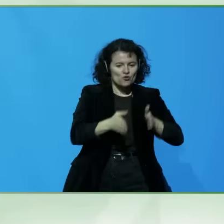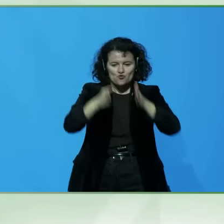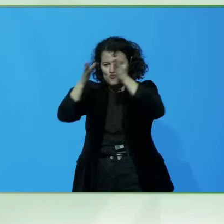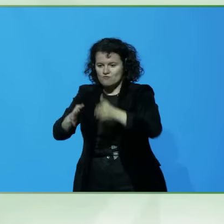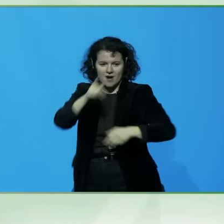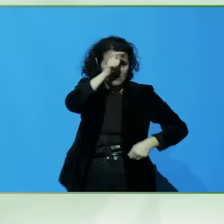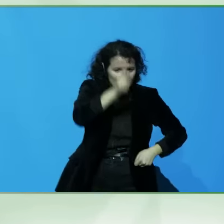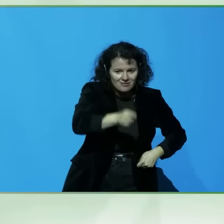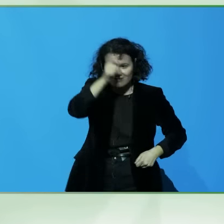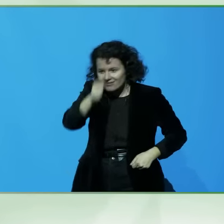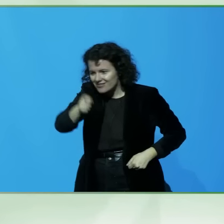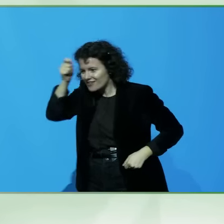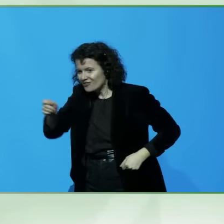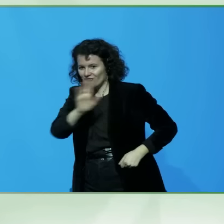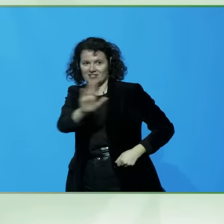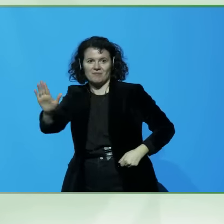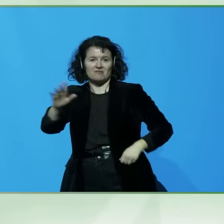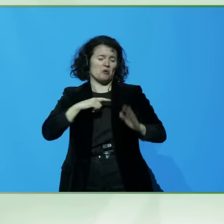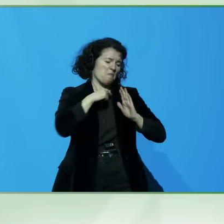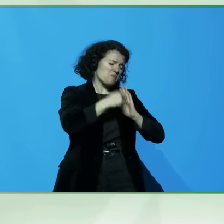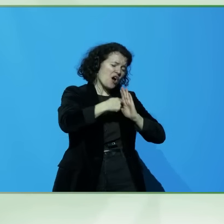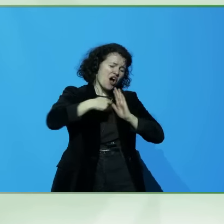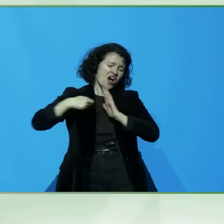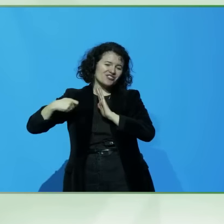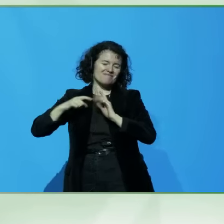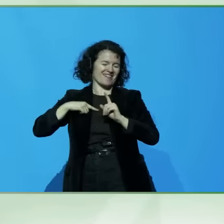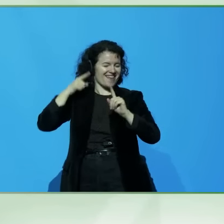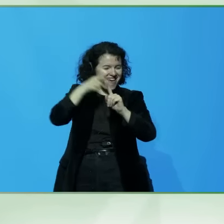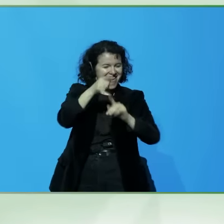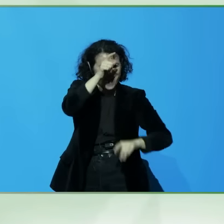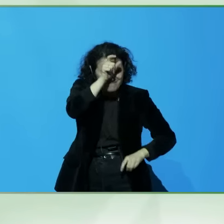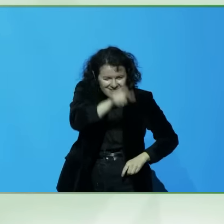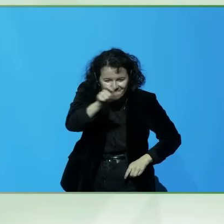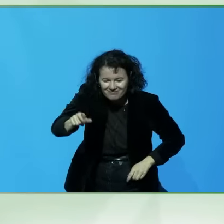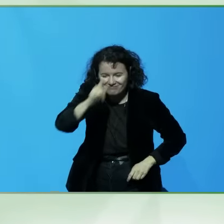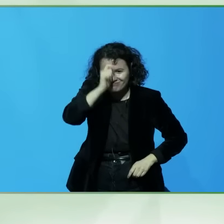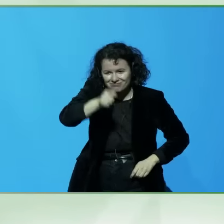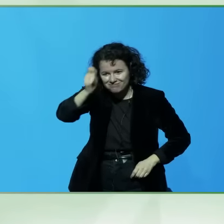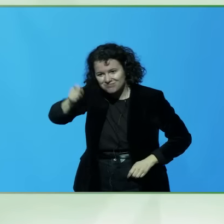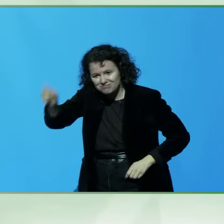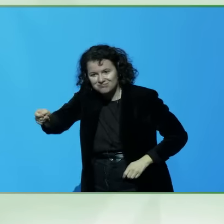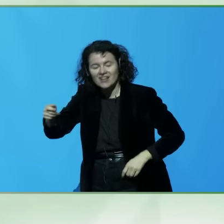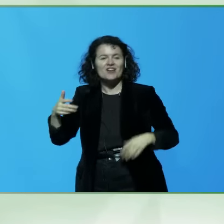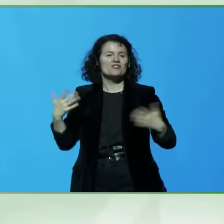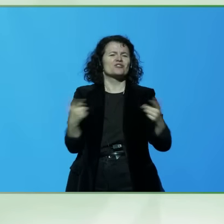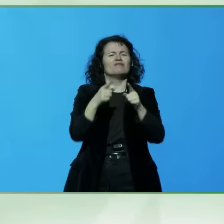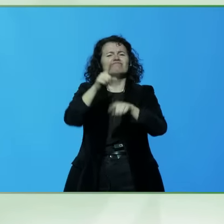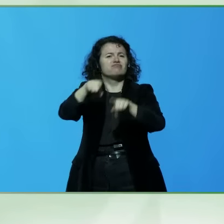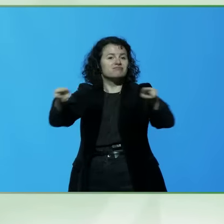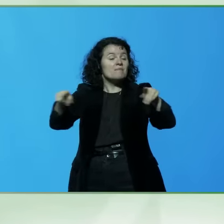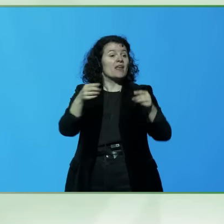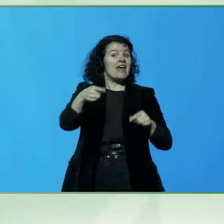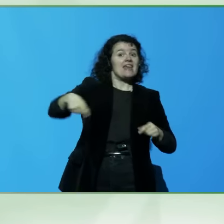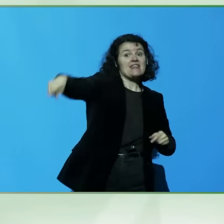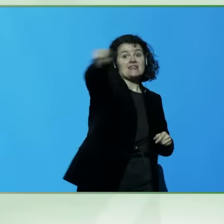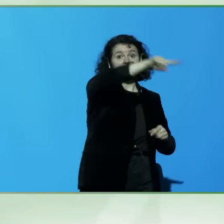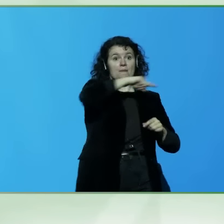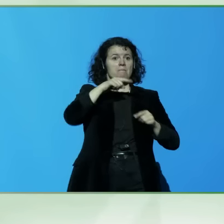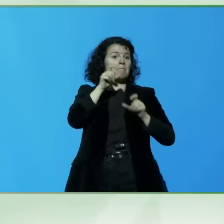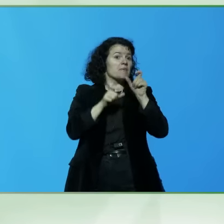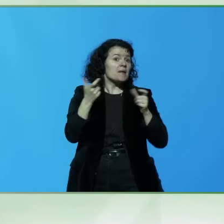projects. You, the innovators, the practitioners, the advocates, the entrepreneurs gathered here, are showing